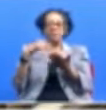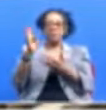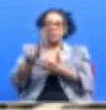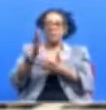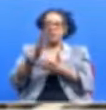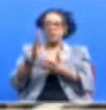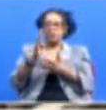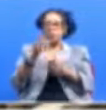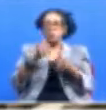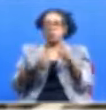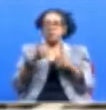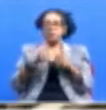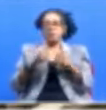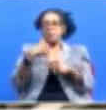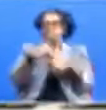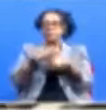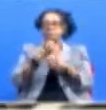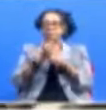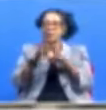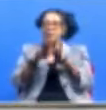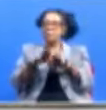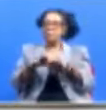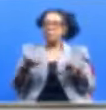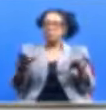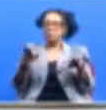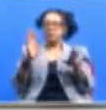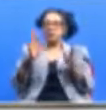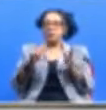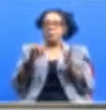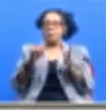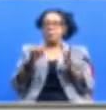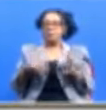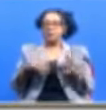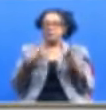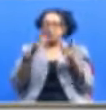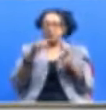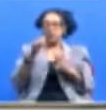Baringo, in which had sustained calm and quiet from the